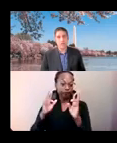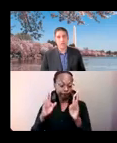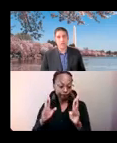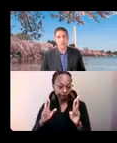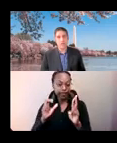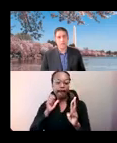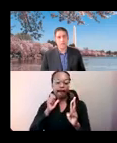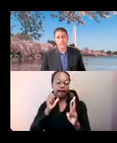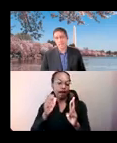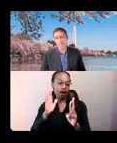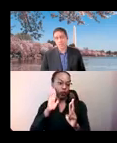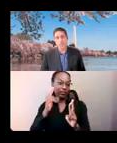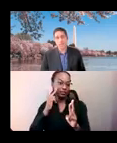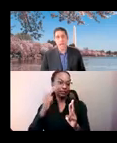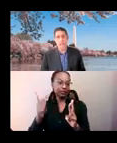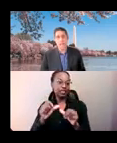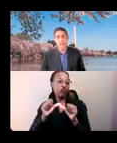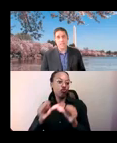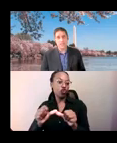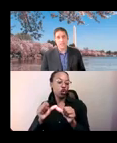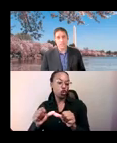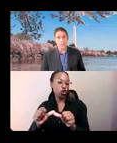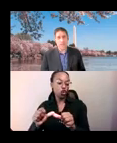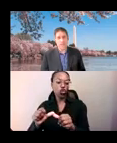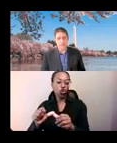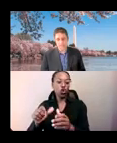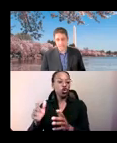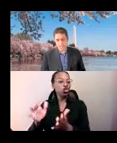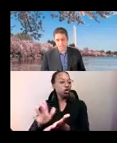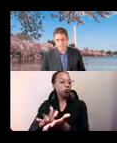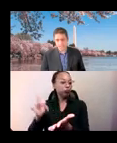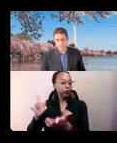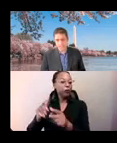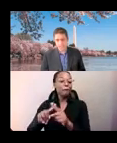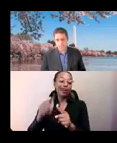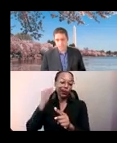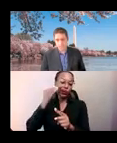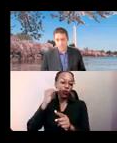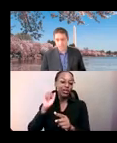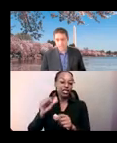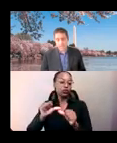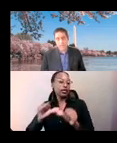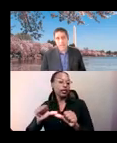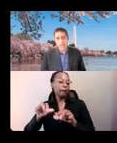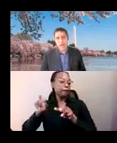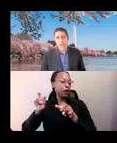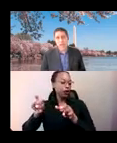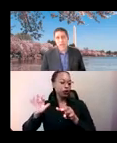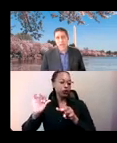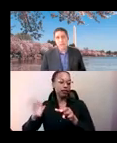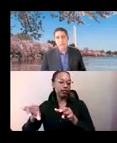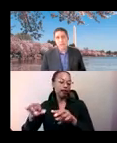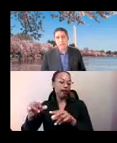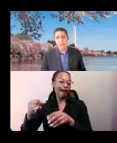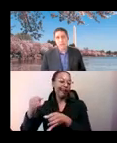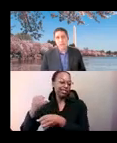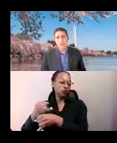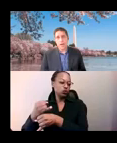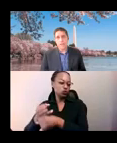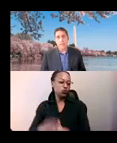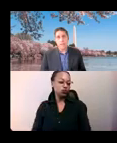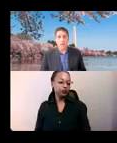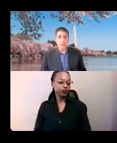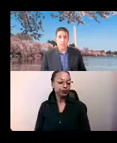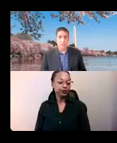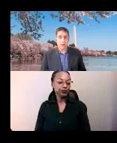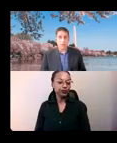know that we need to keep a close eye on that institution and that agency. Finally, in the area